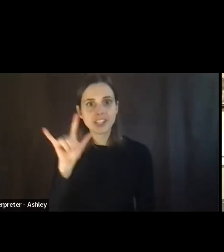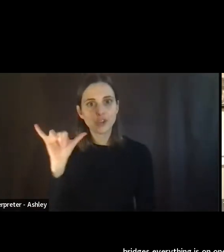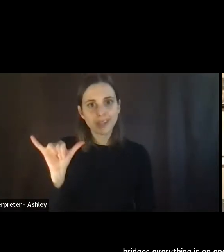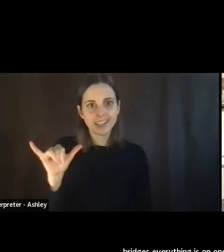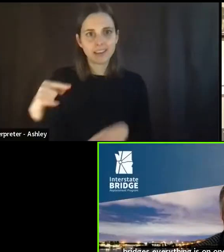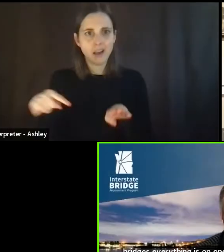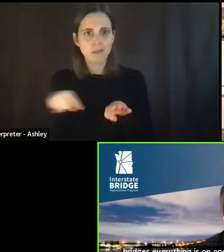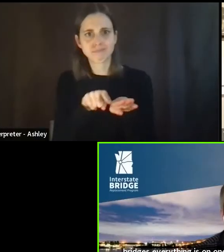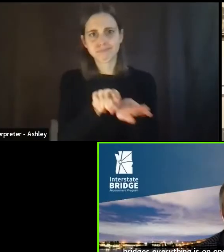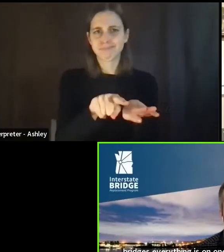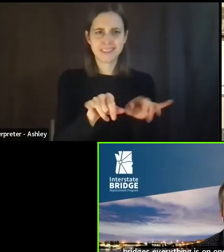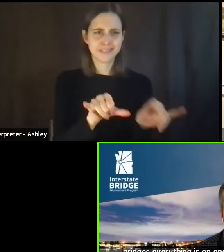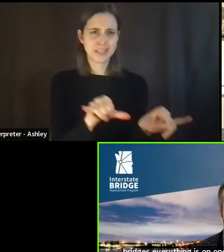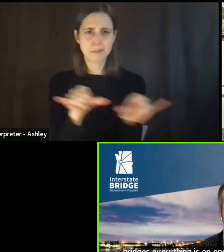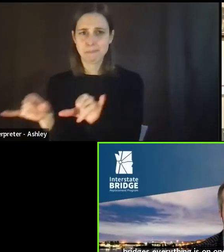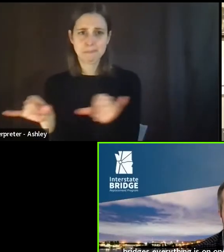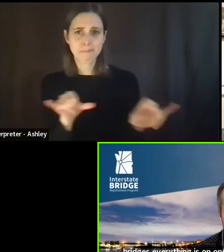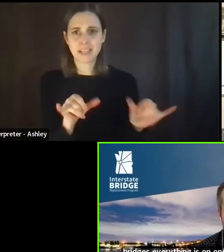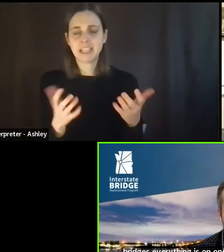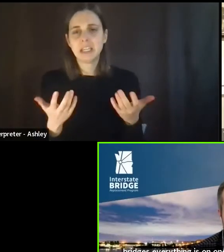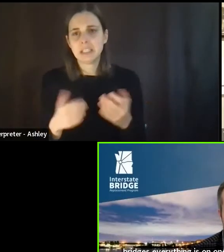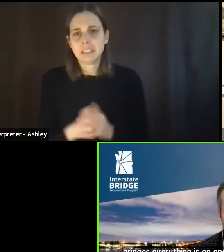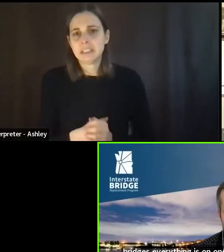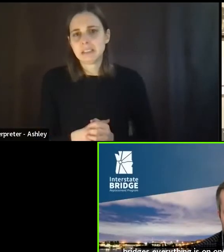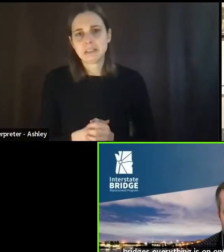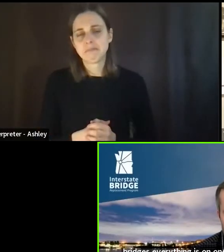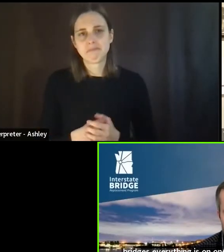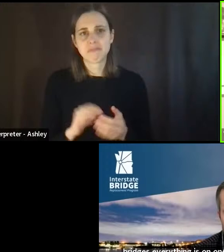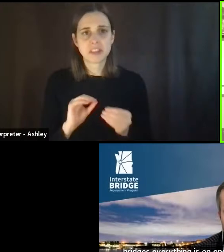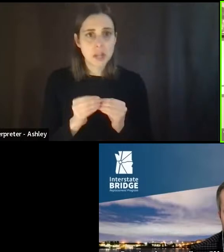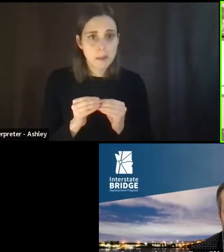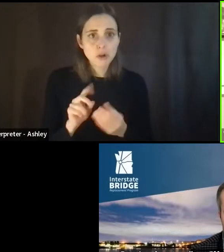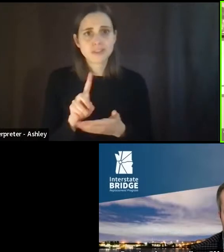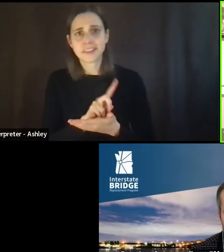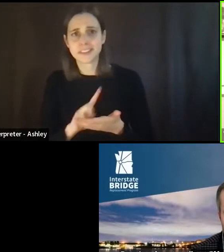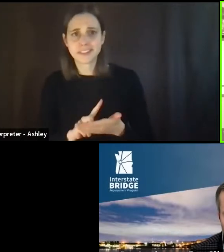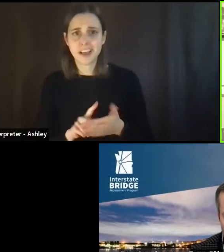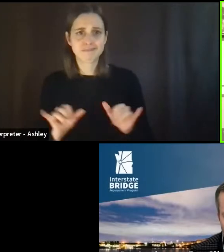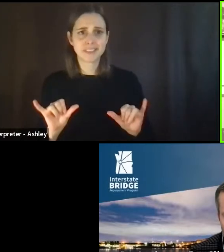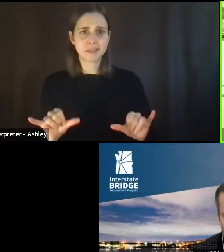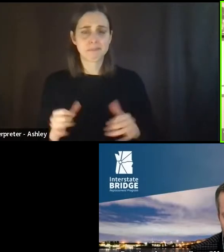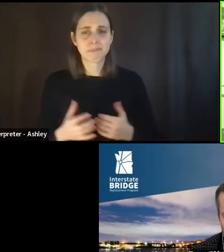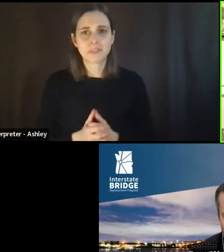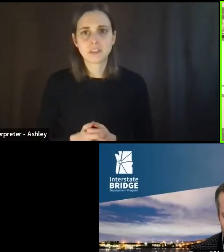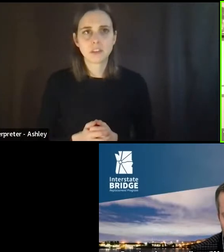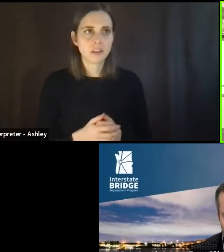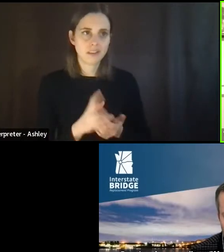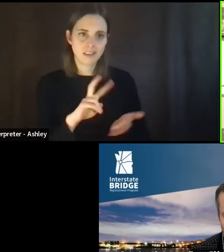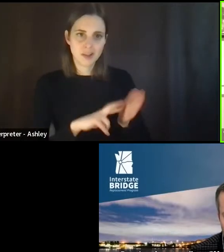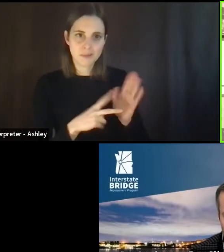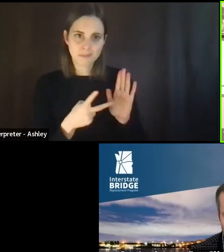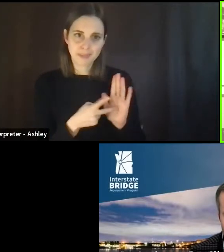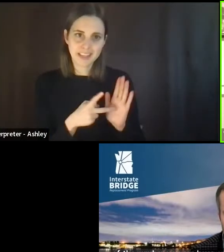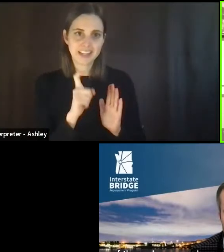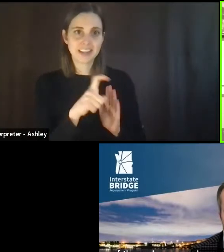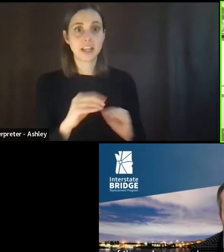you can have or the design of them. So there is. You just have to have a longer climb to get up to that upper